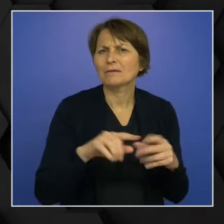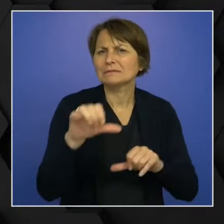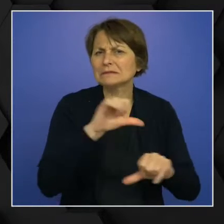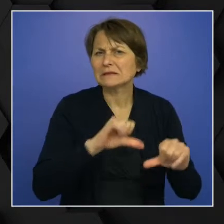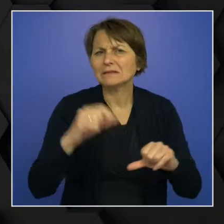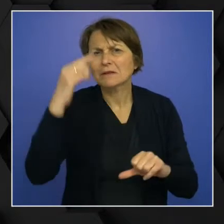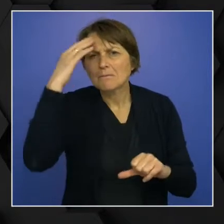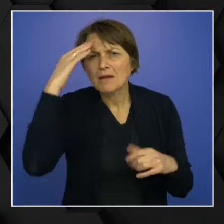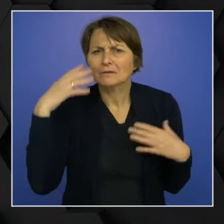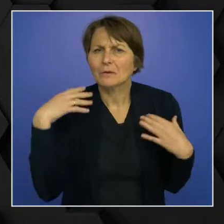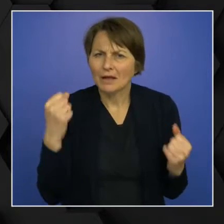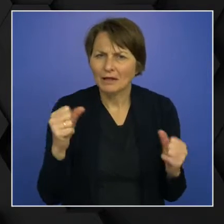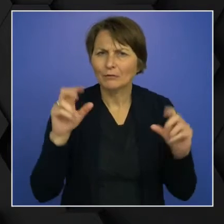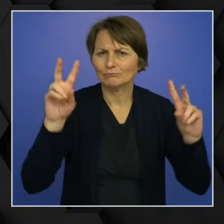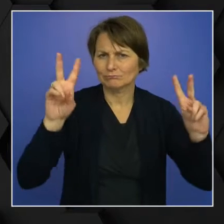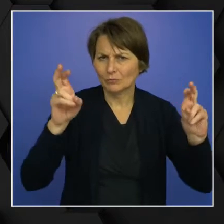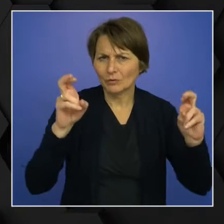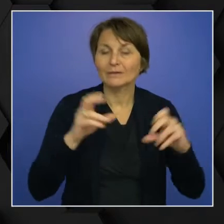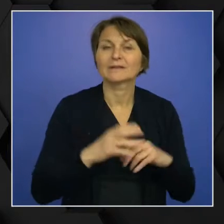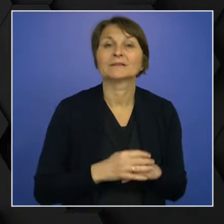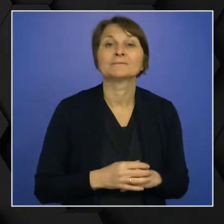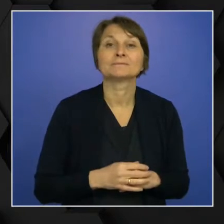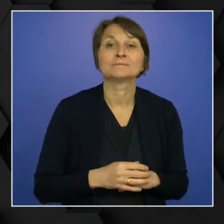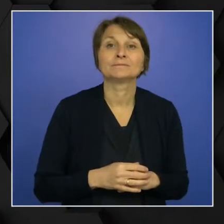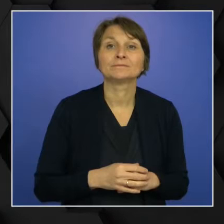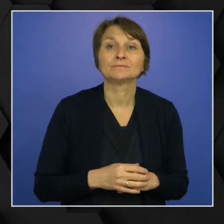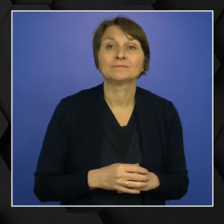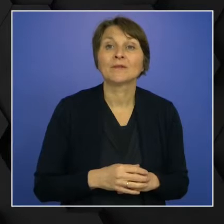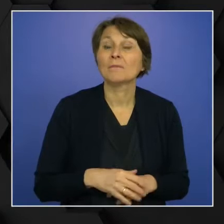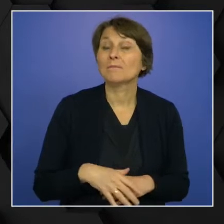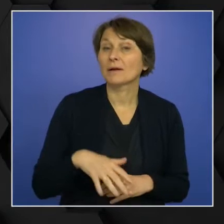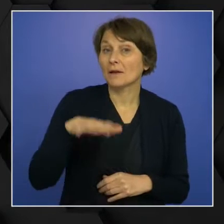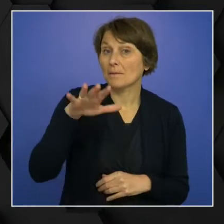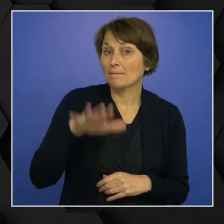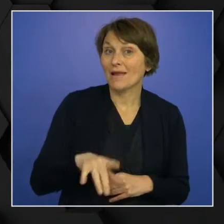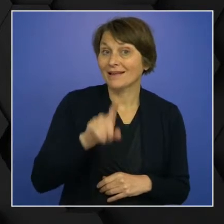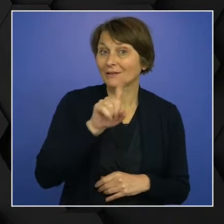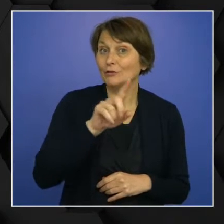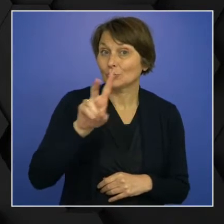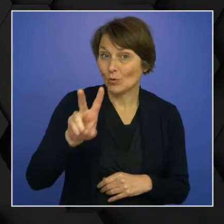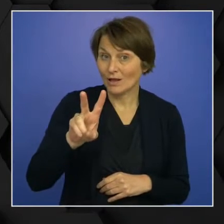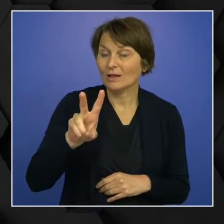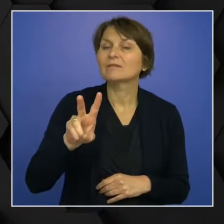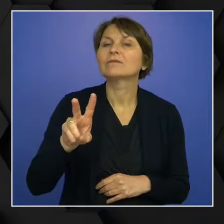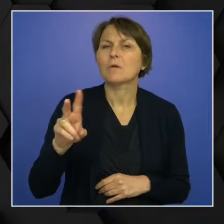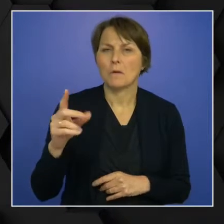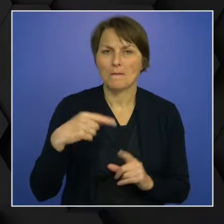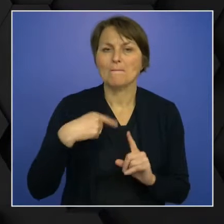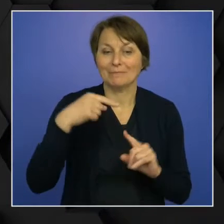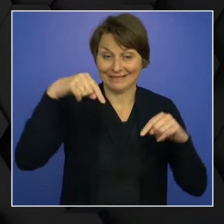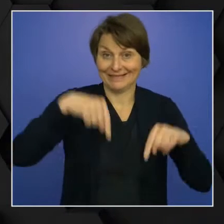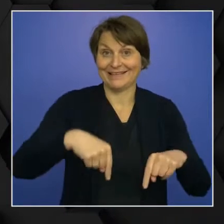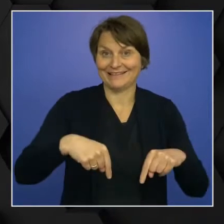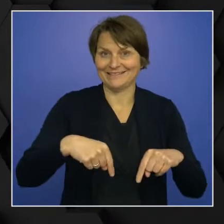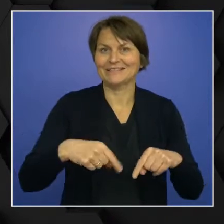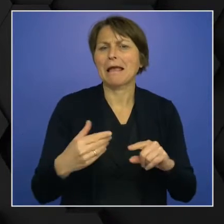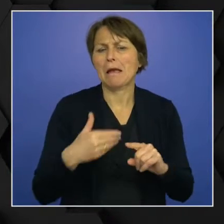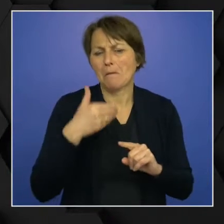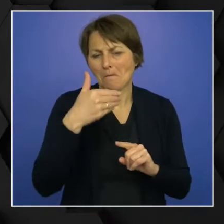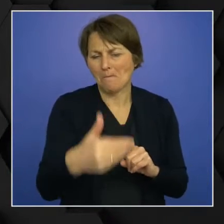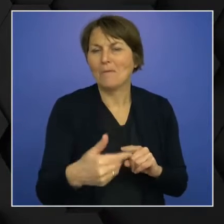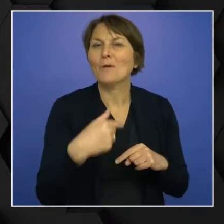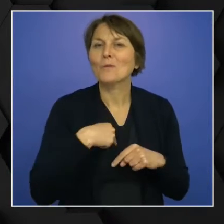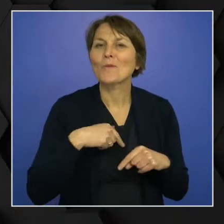in. But on May 12th, we will be back with part 3, where we will be putting on an accessible event with